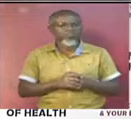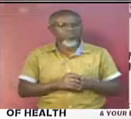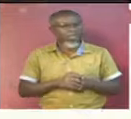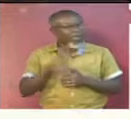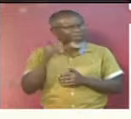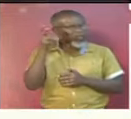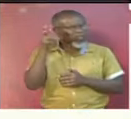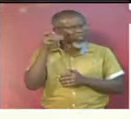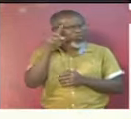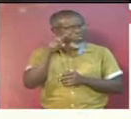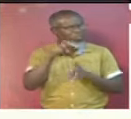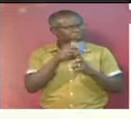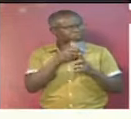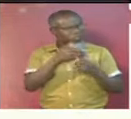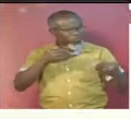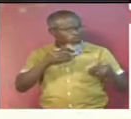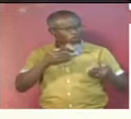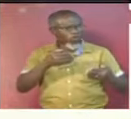bring this up.